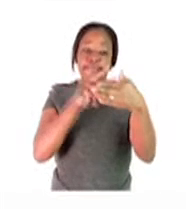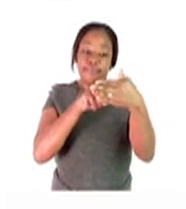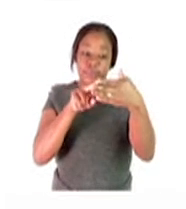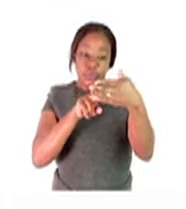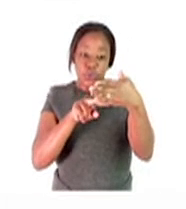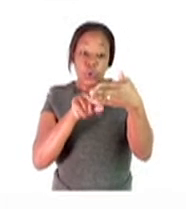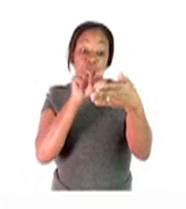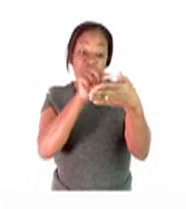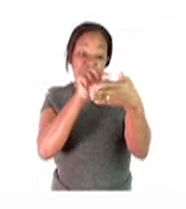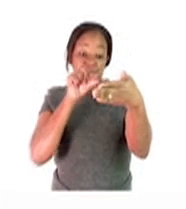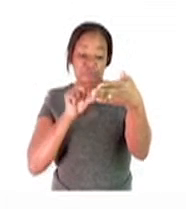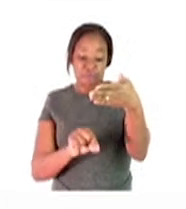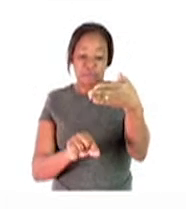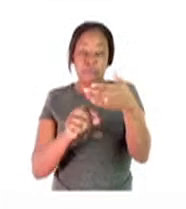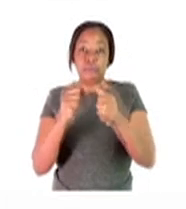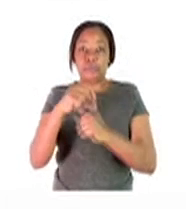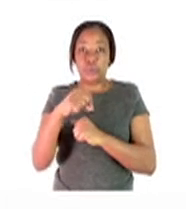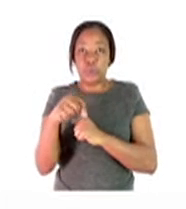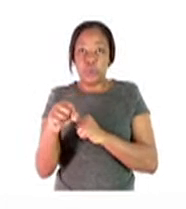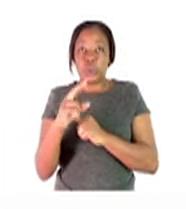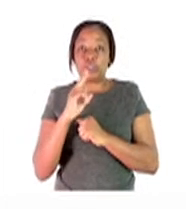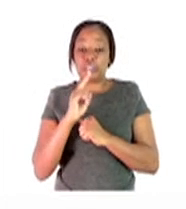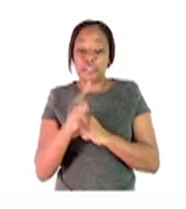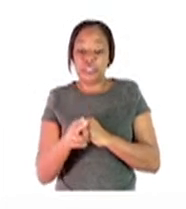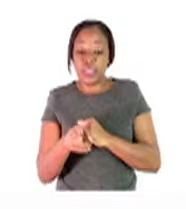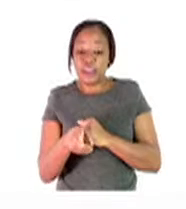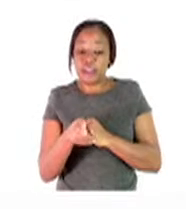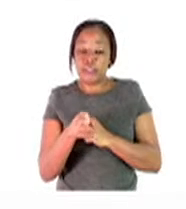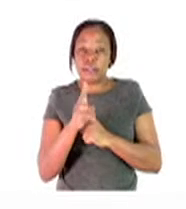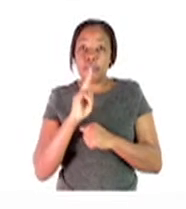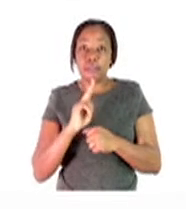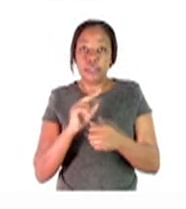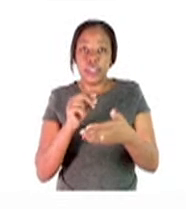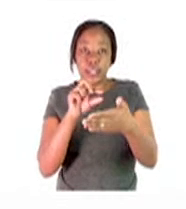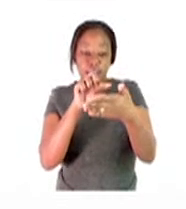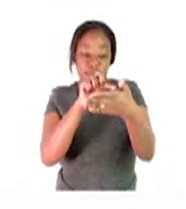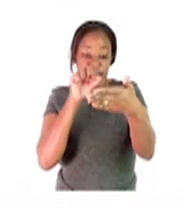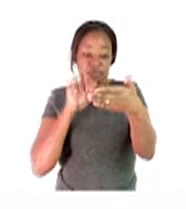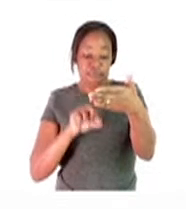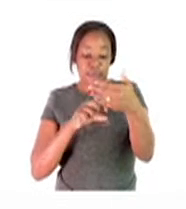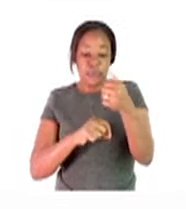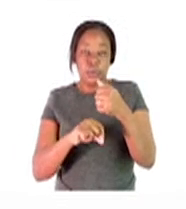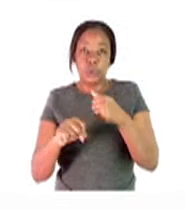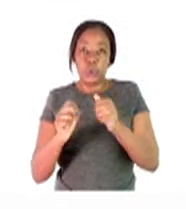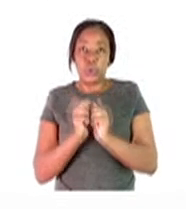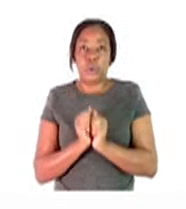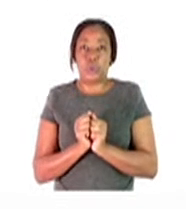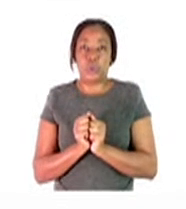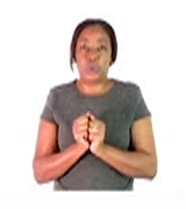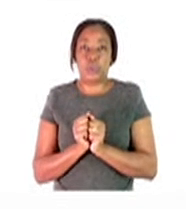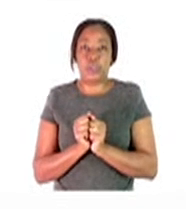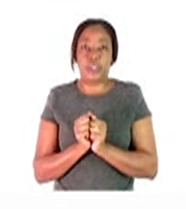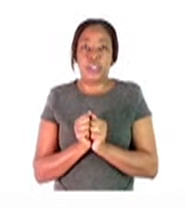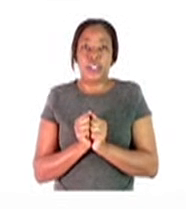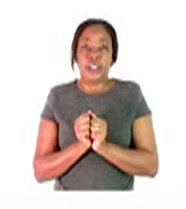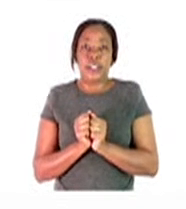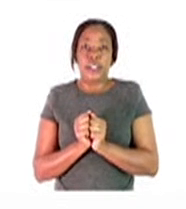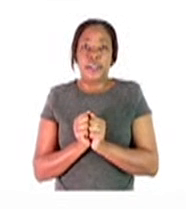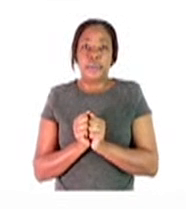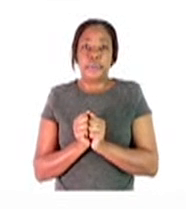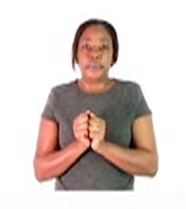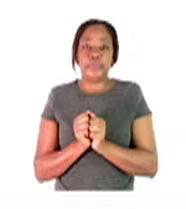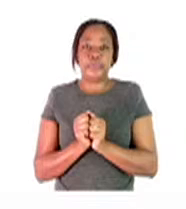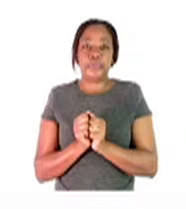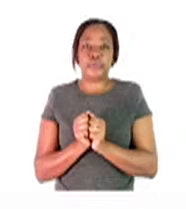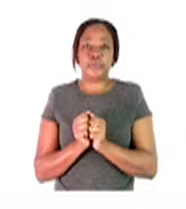passage. Don't scratch your head. Just go back to the passage. Read it again. Number 3, what was his